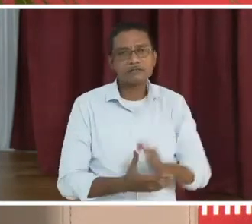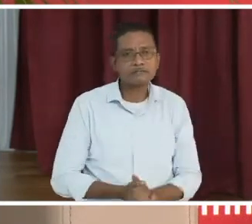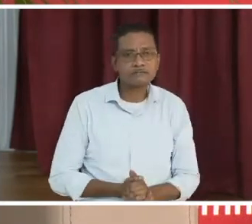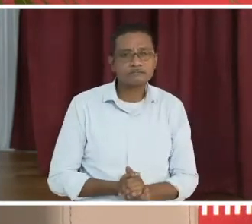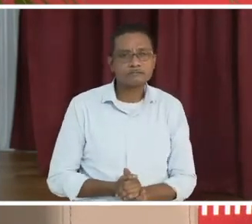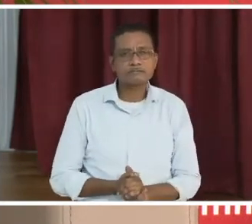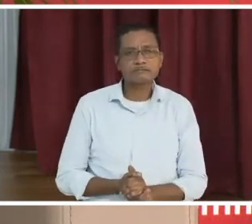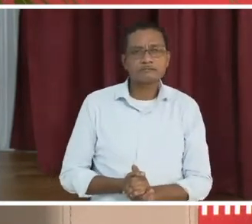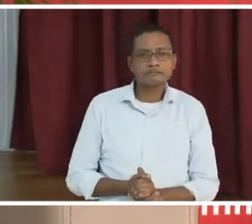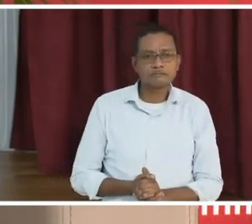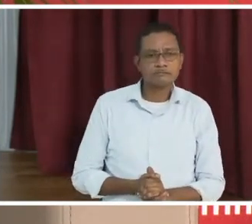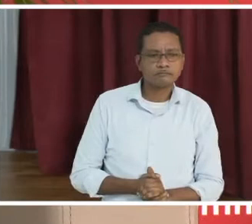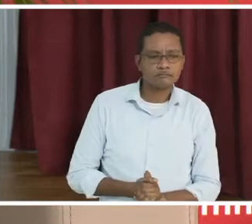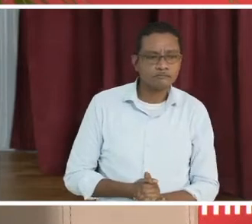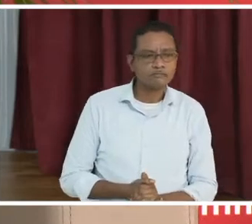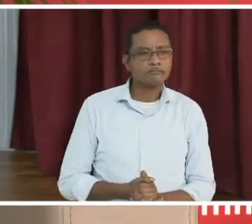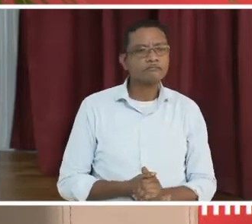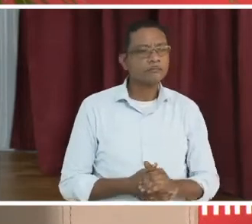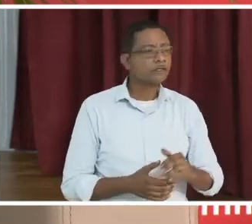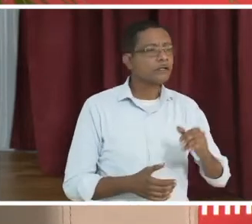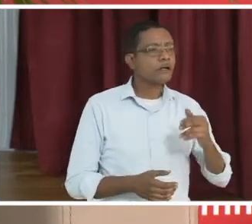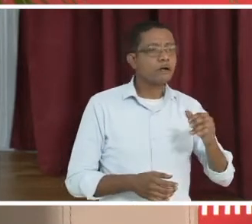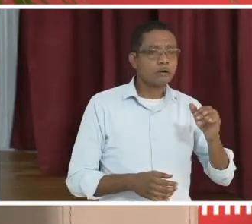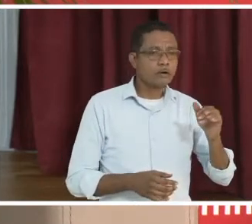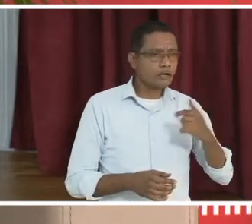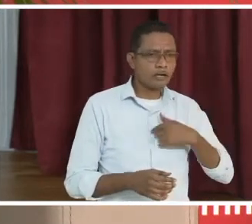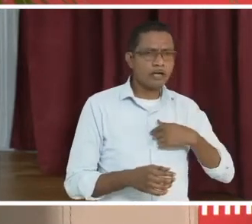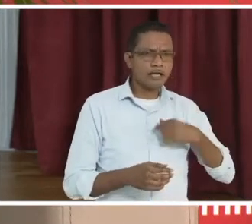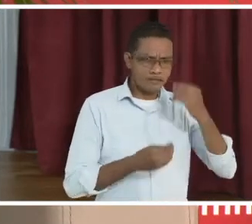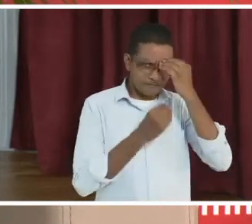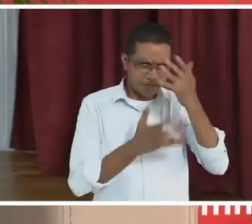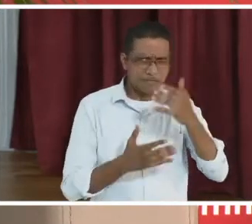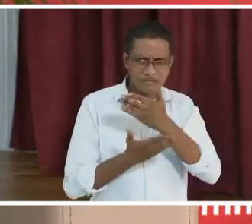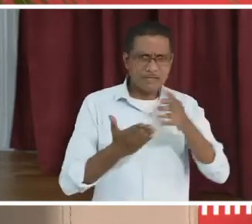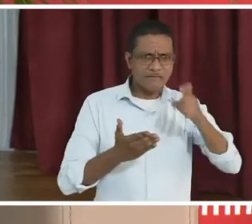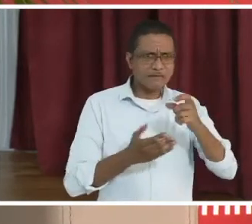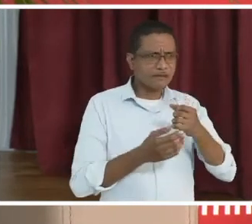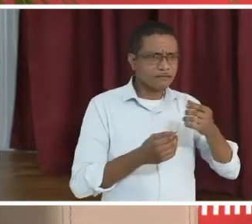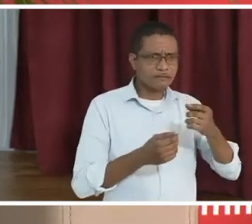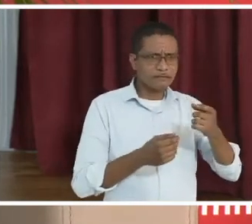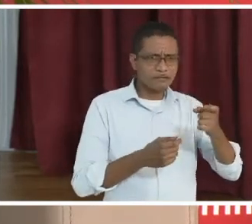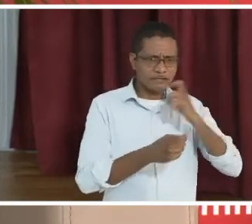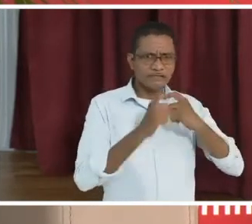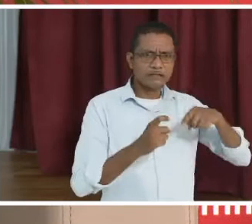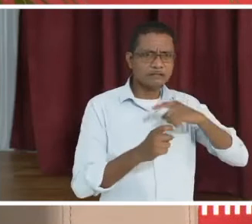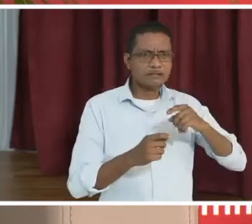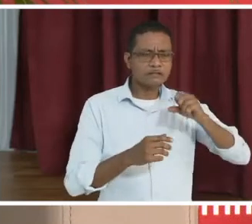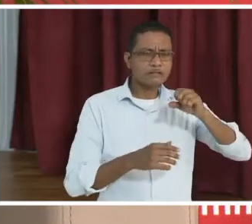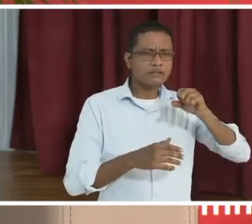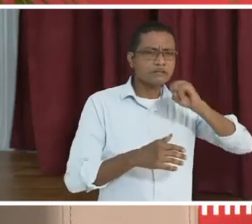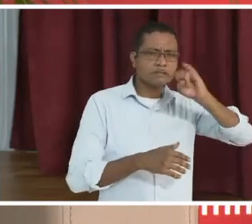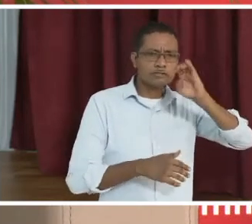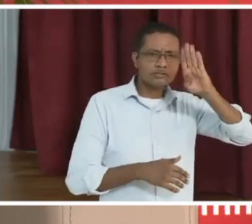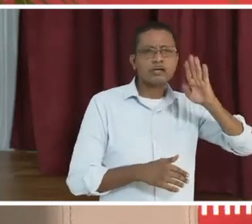with their basic information. I mentioned already job letter, payslip, ID. Once you have loans, it's really looking at